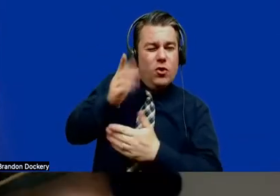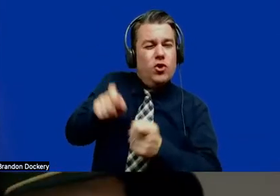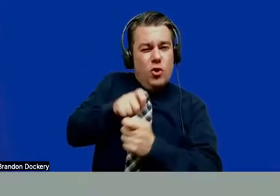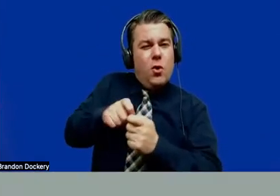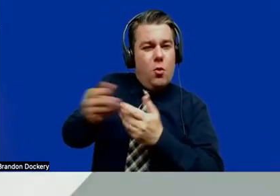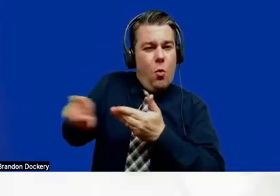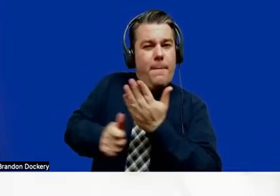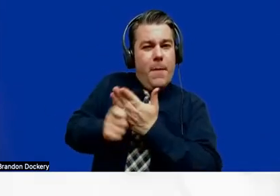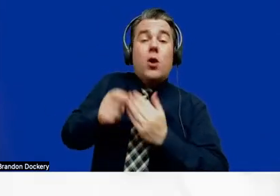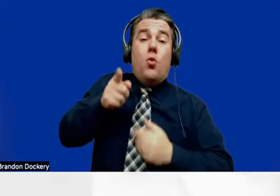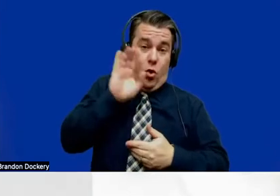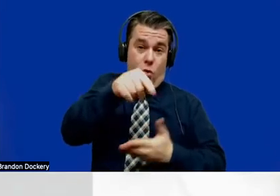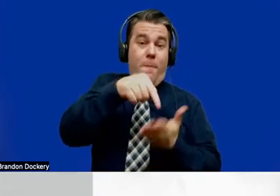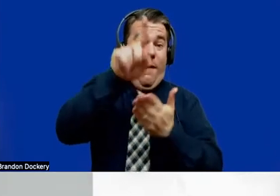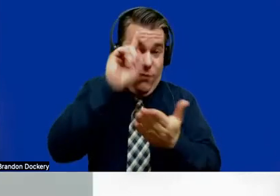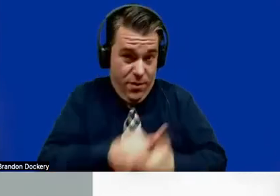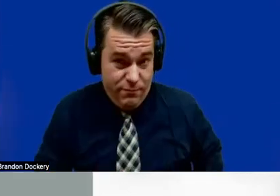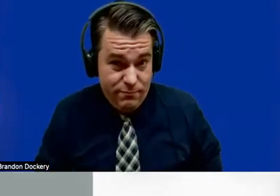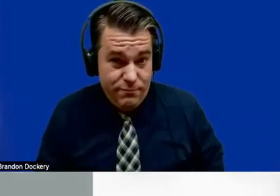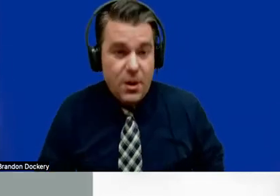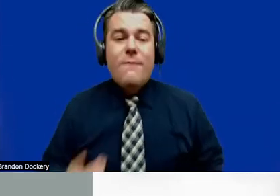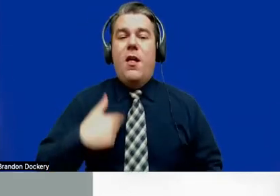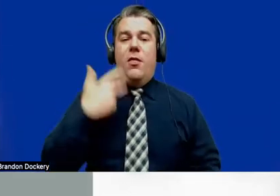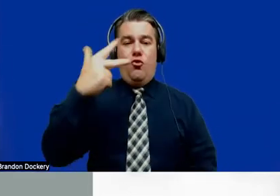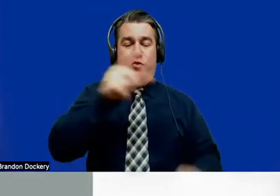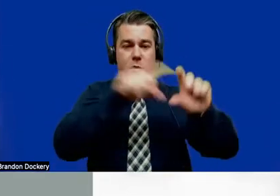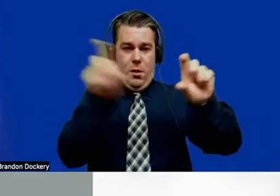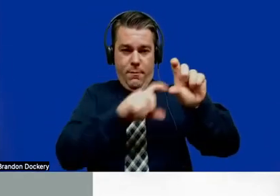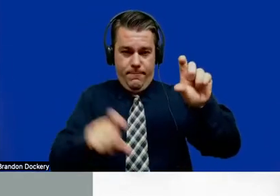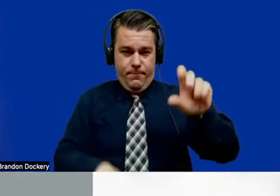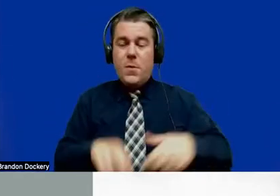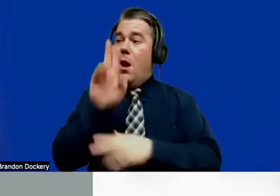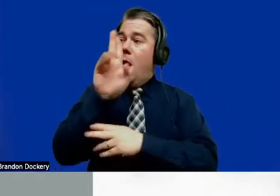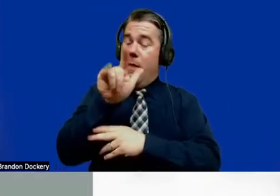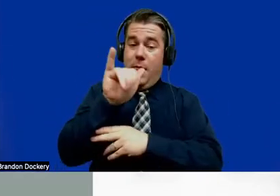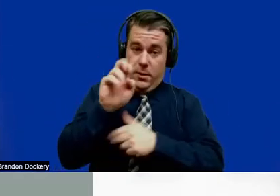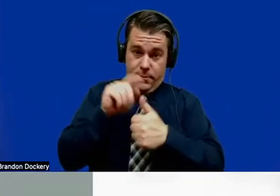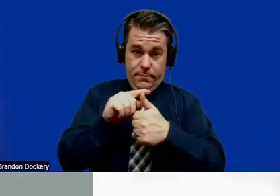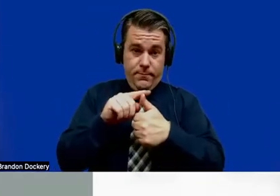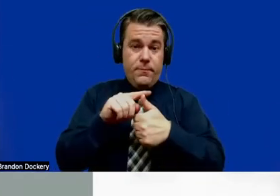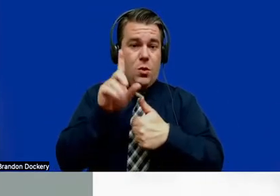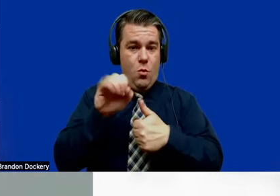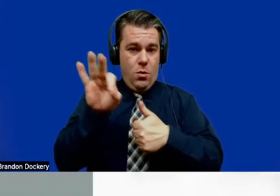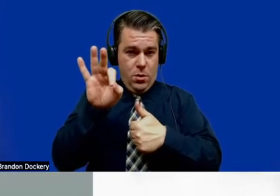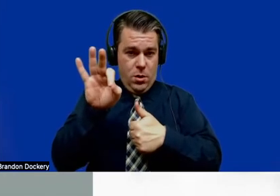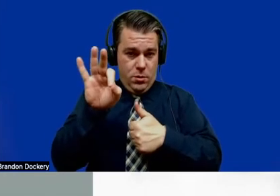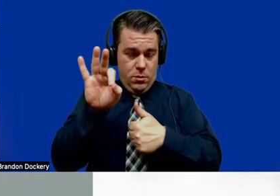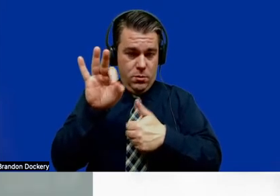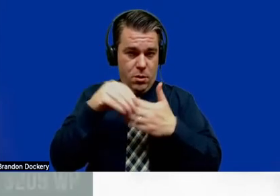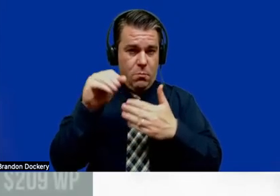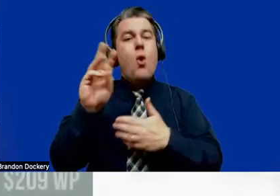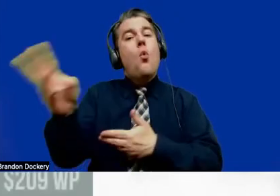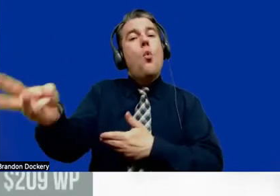get paid for that. So we've got 3 columns here. We have upline $109 WP, which stands for welcome